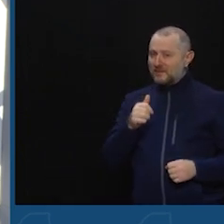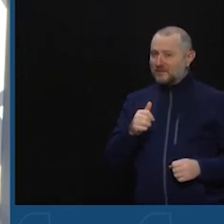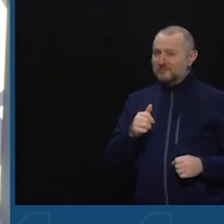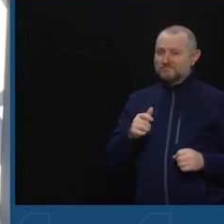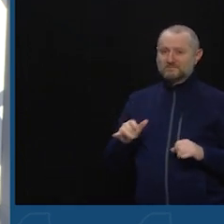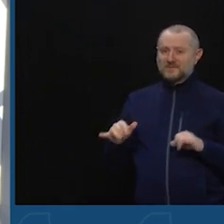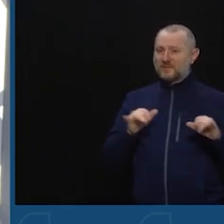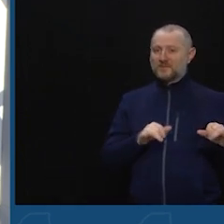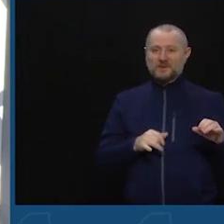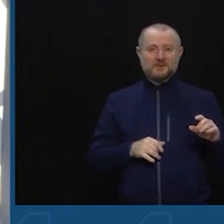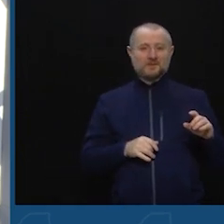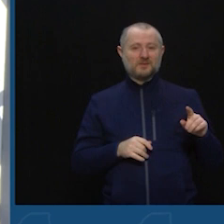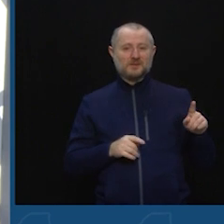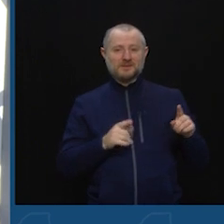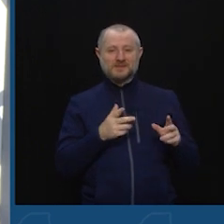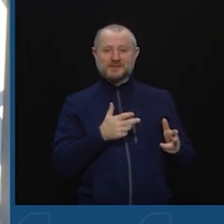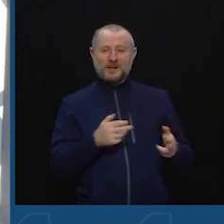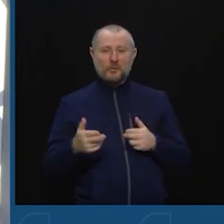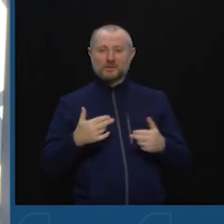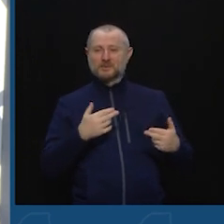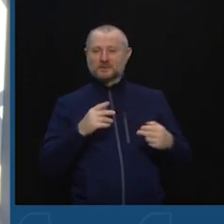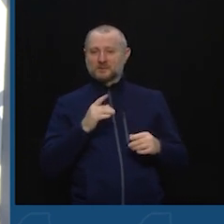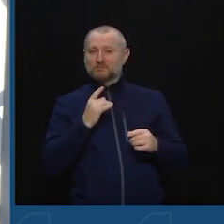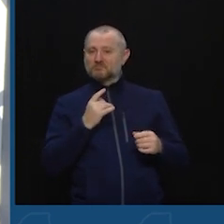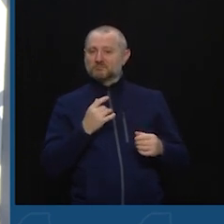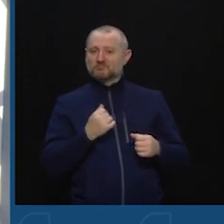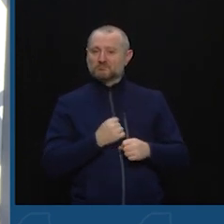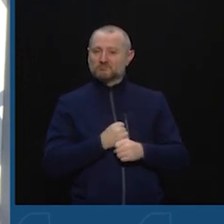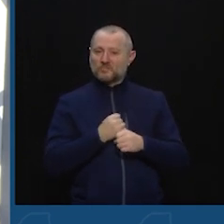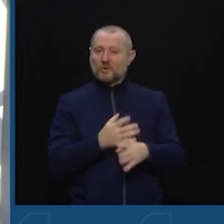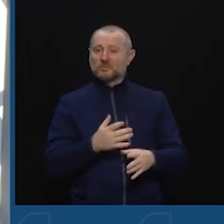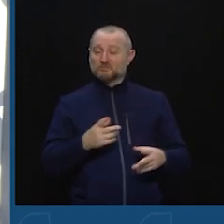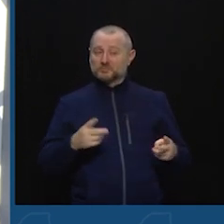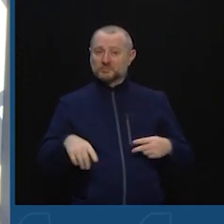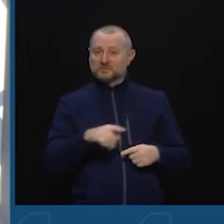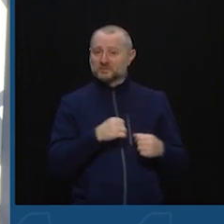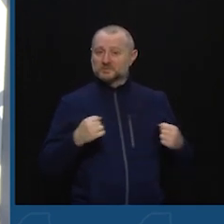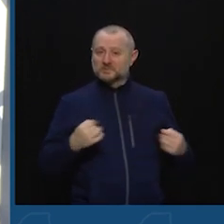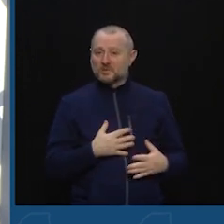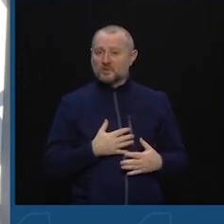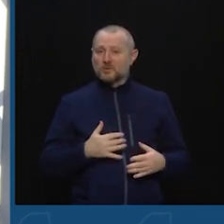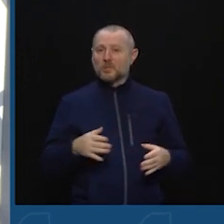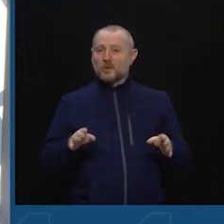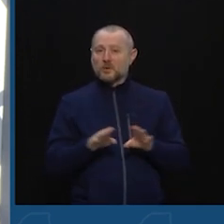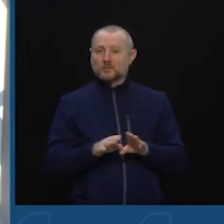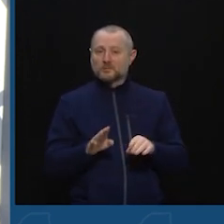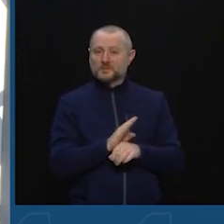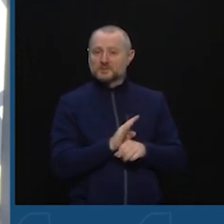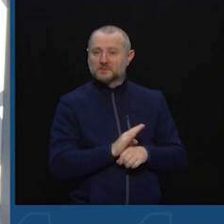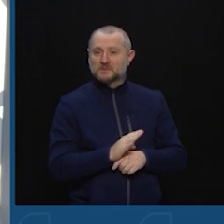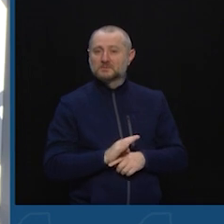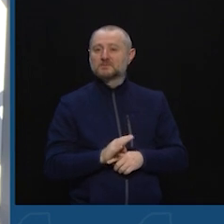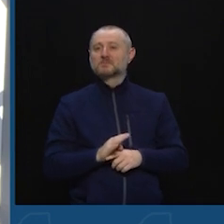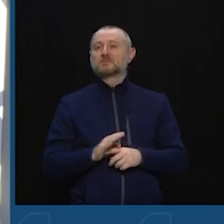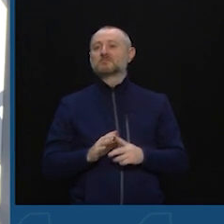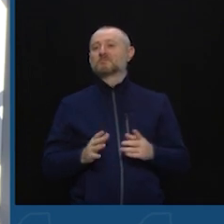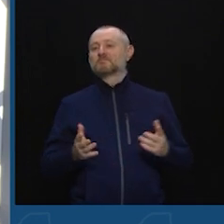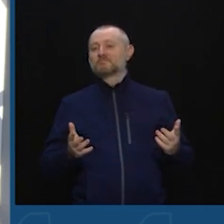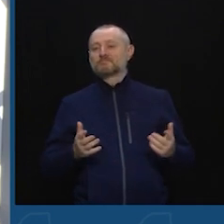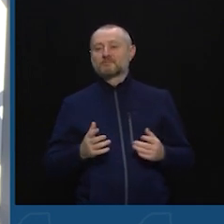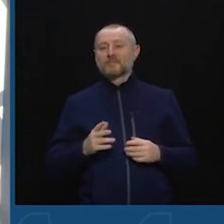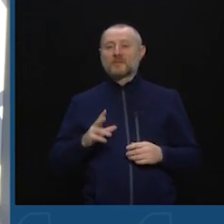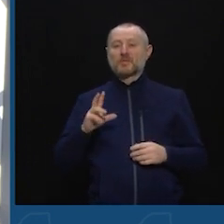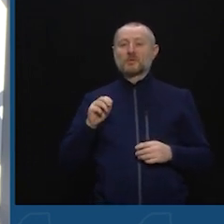family members. It closed stores and shops. 40% of businesses we saw. 30% of our